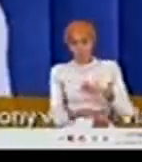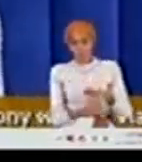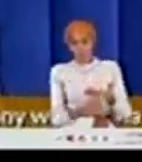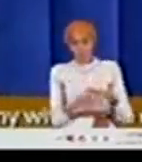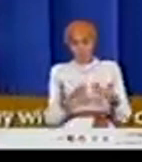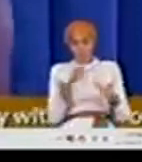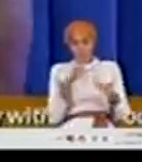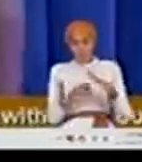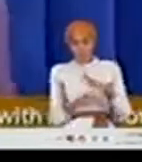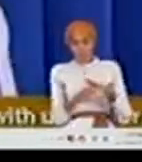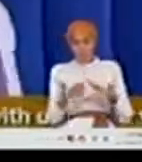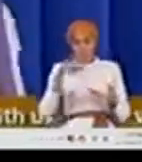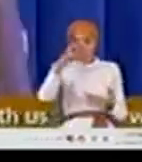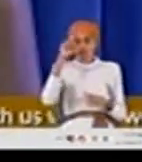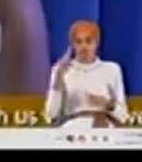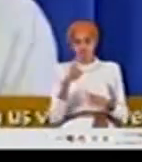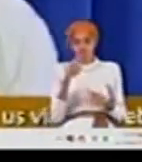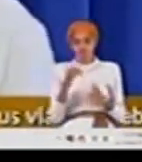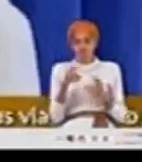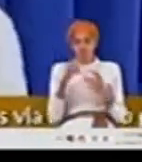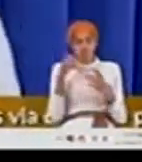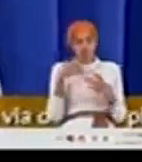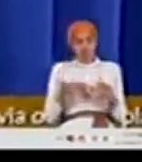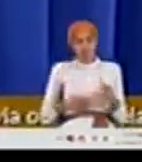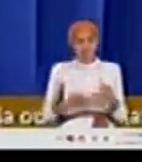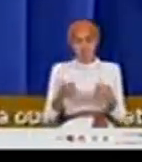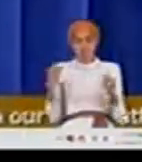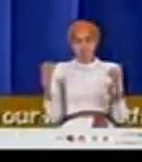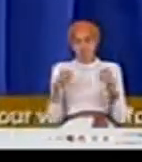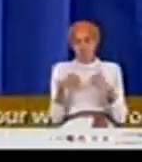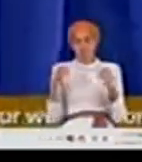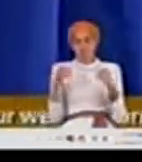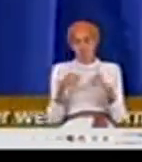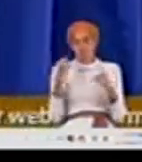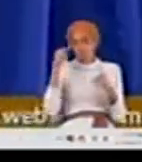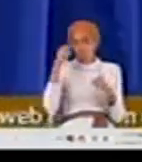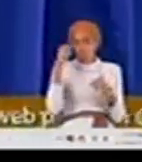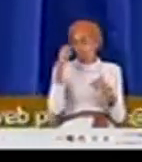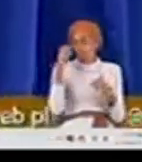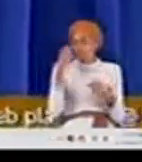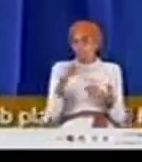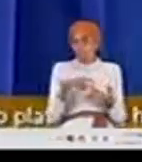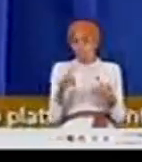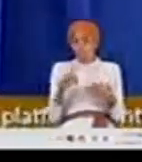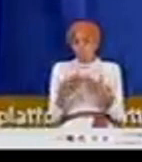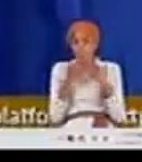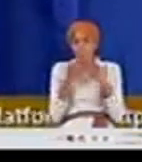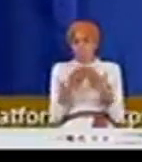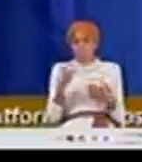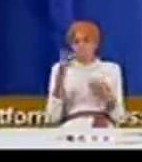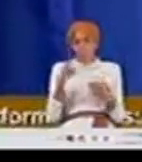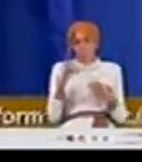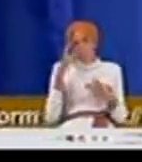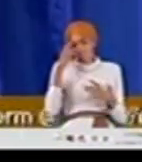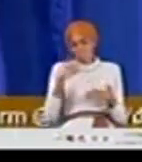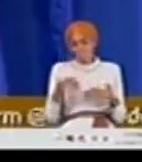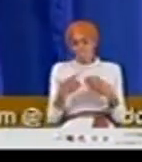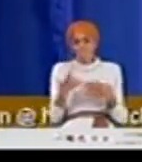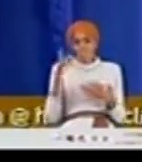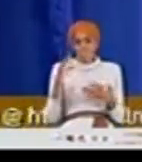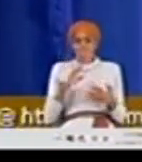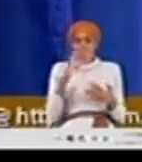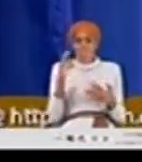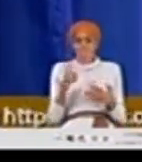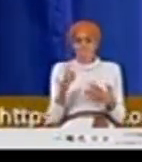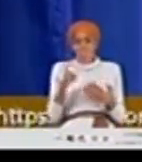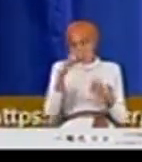be coming out from my eyes I feel pain but I thank God for how God used our father in the Lord to heal me